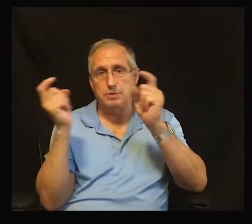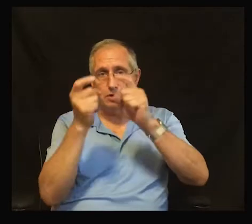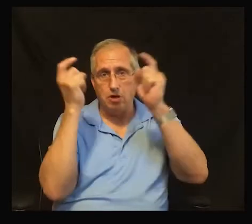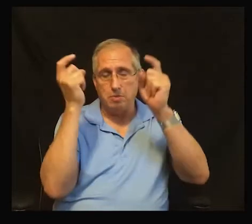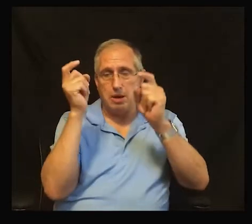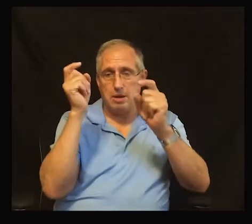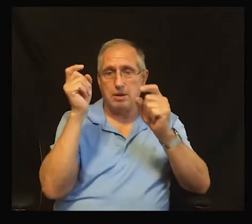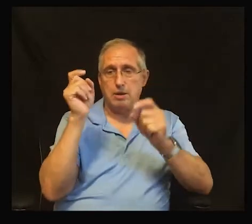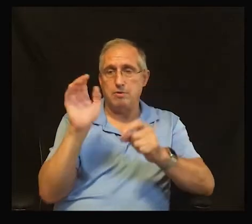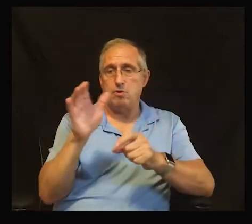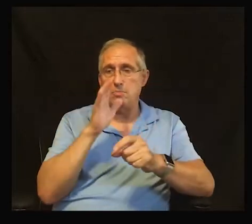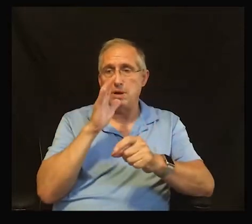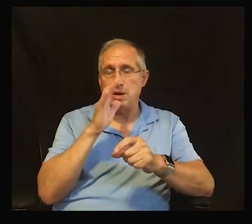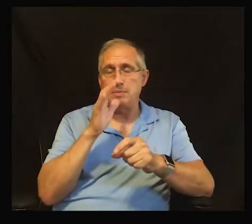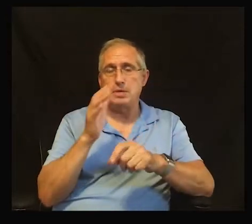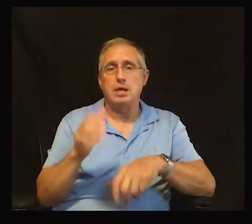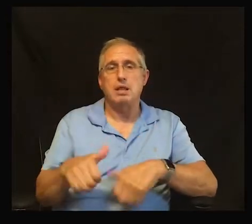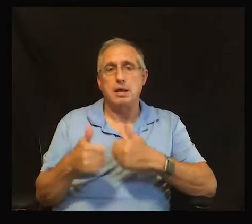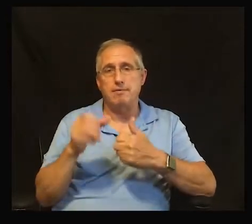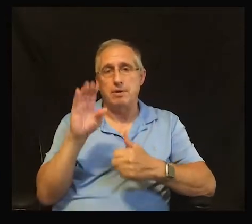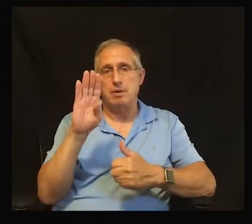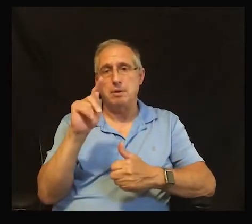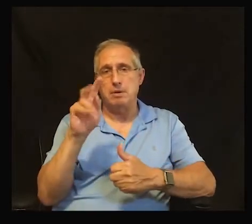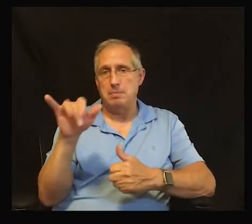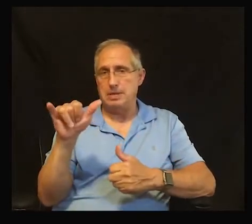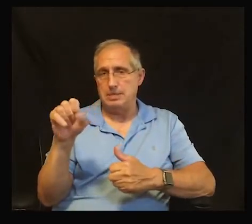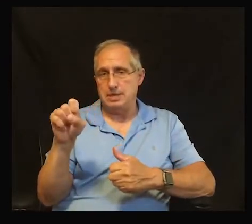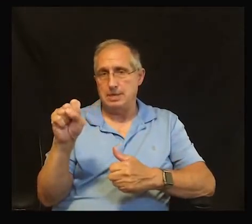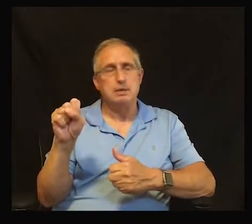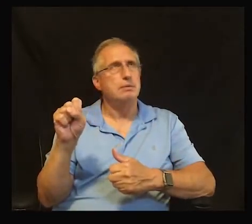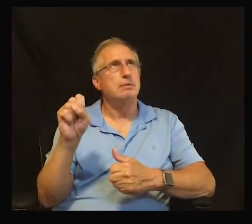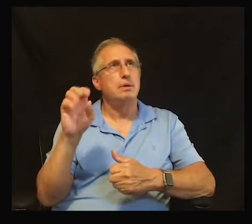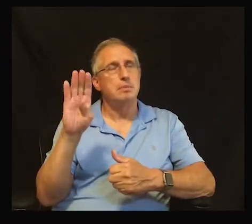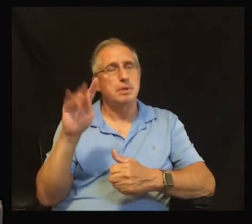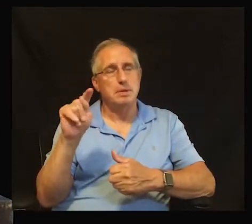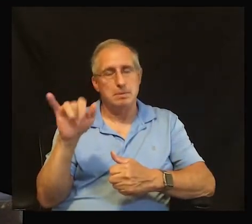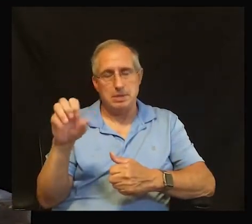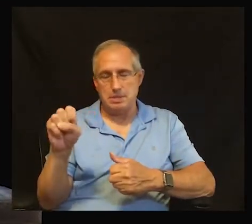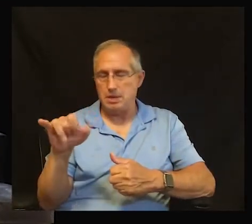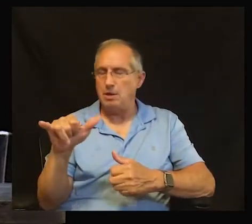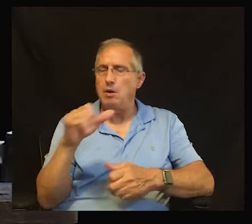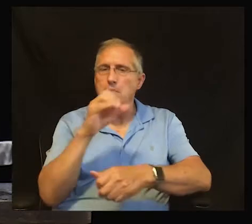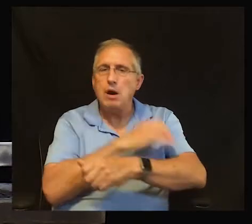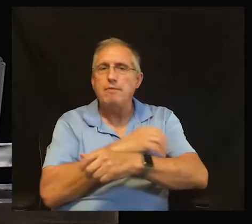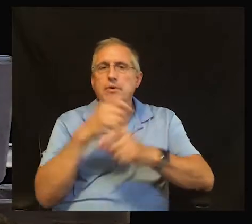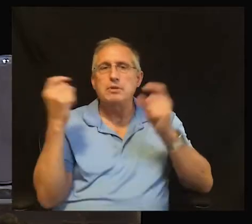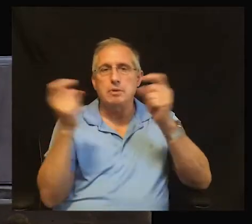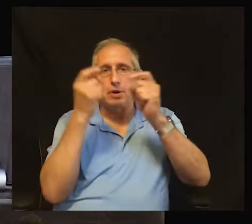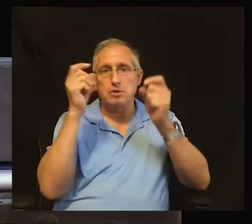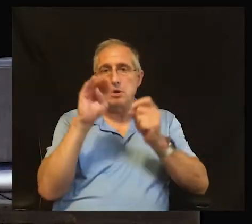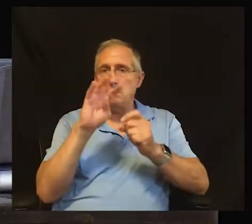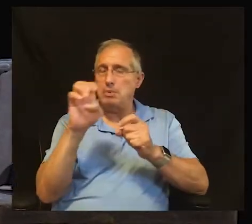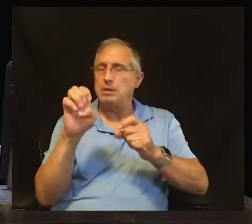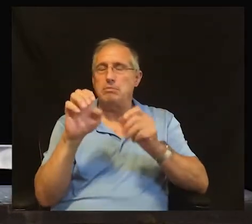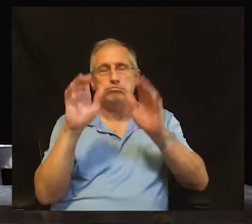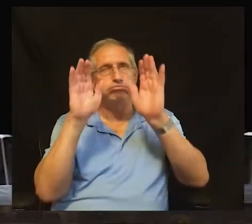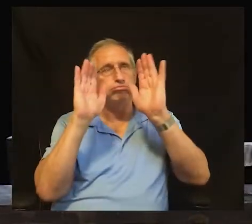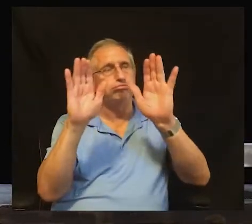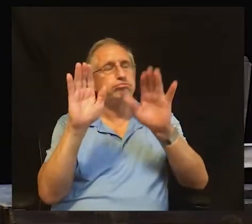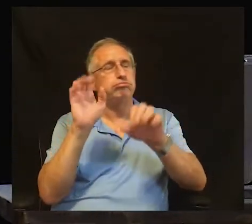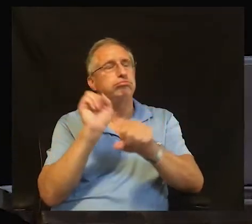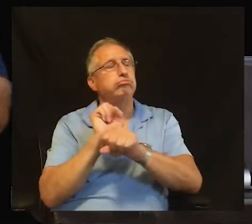of her mom's life, Betsy. And it was a powerful memorial service, a powerful celebration of life. Mike did a phenomenal